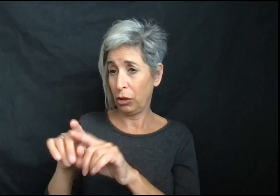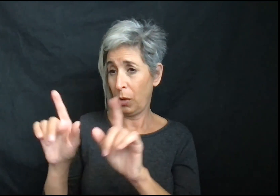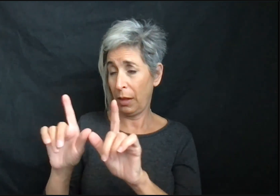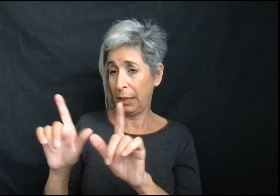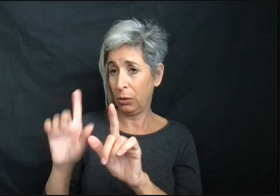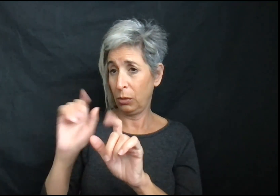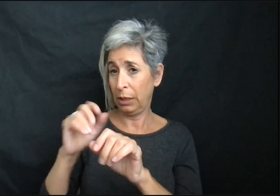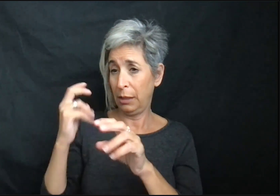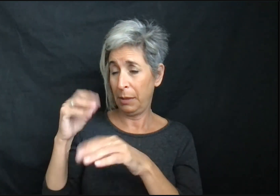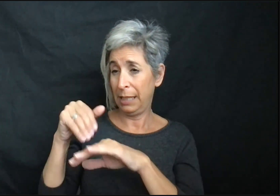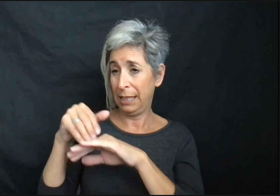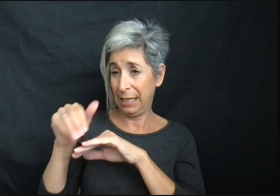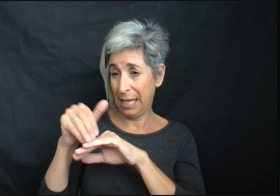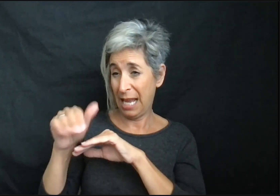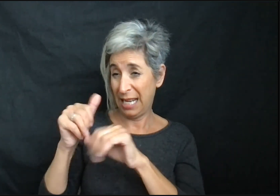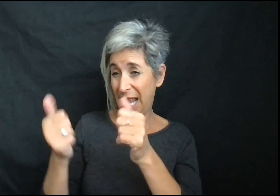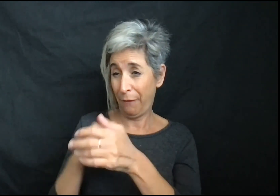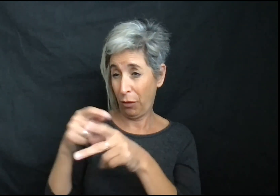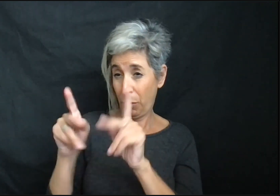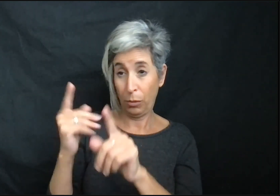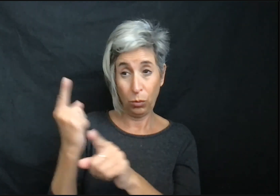be submitted with each permit?